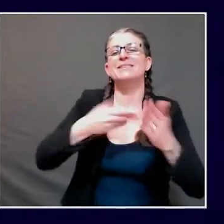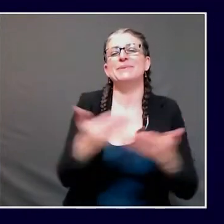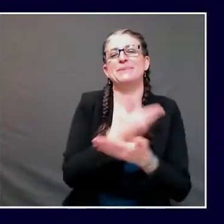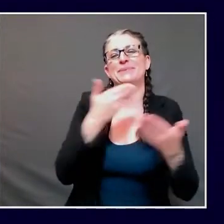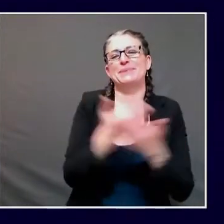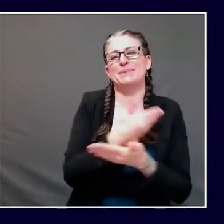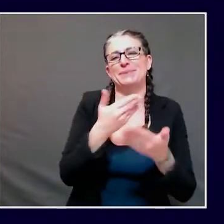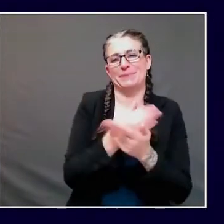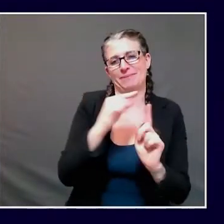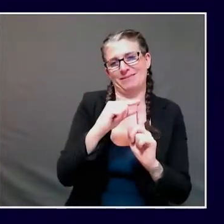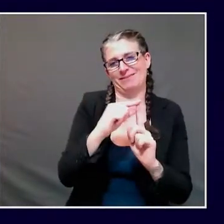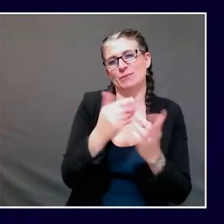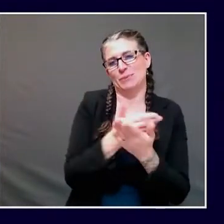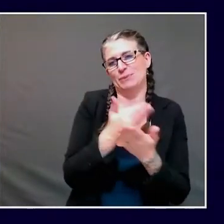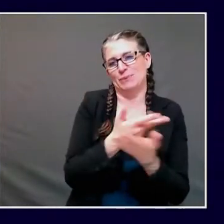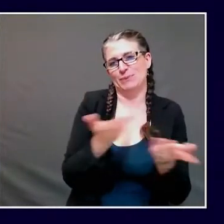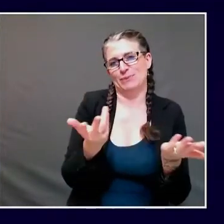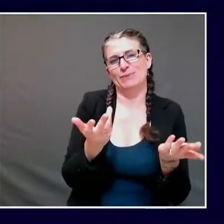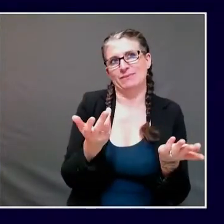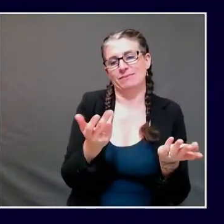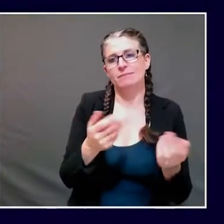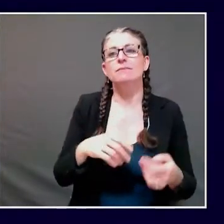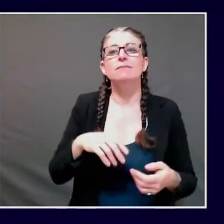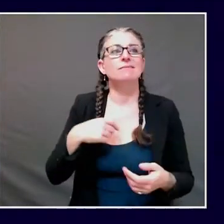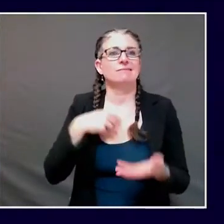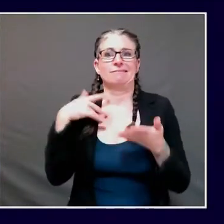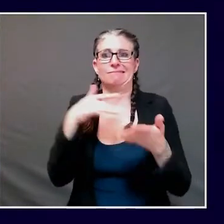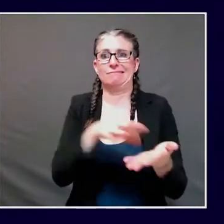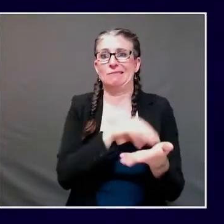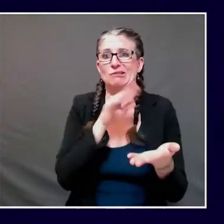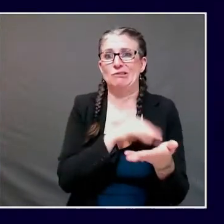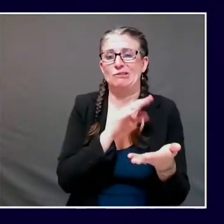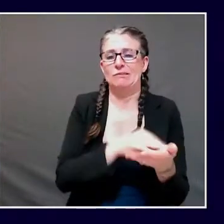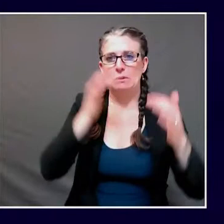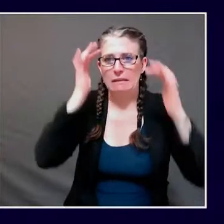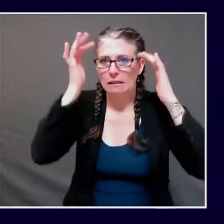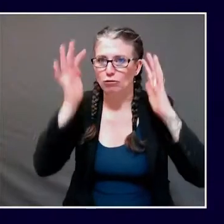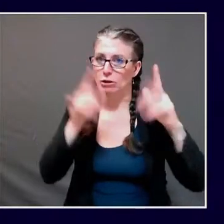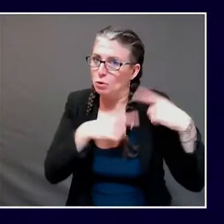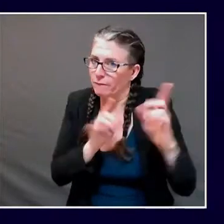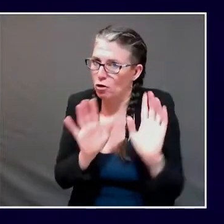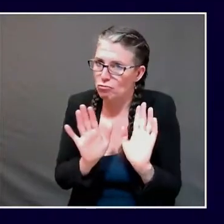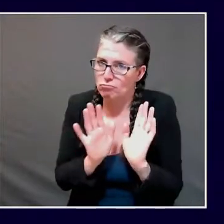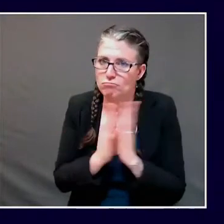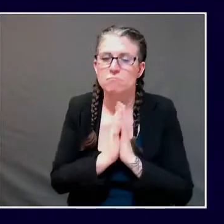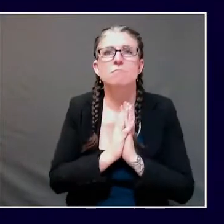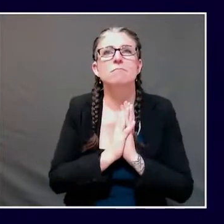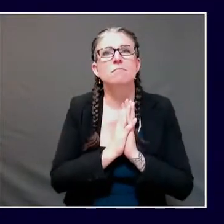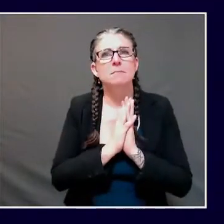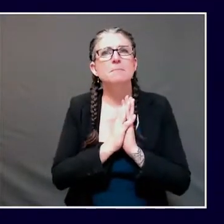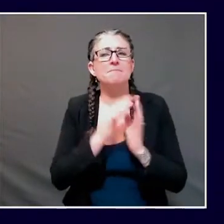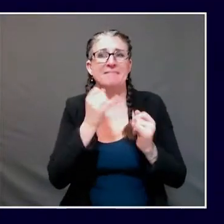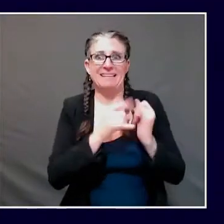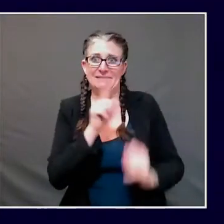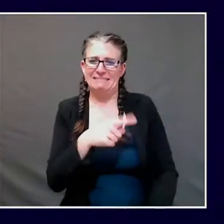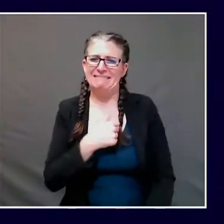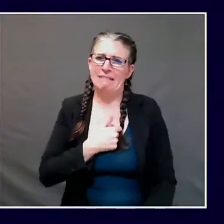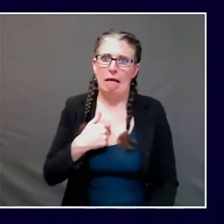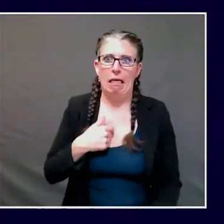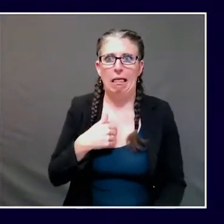Organization's recommendation that remdesivir not be used to treat COVID-19?